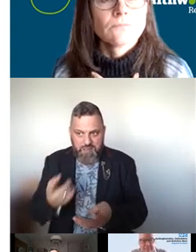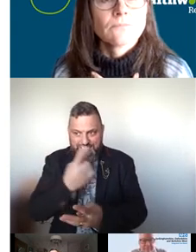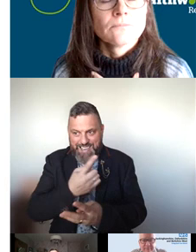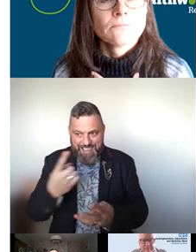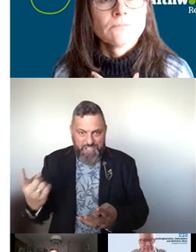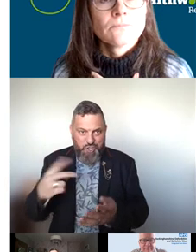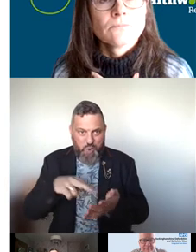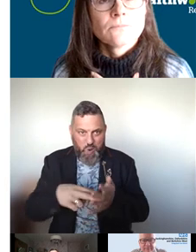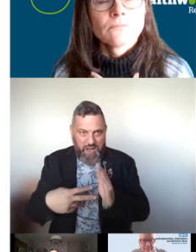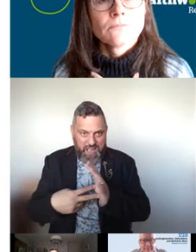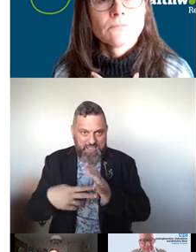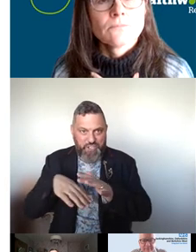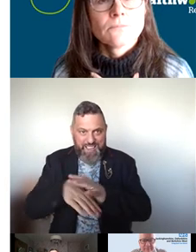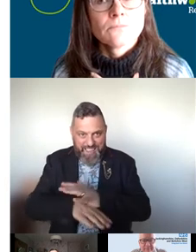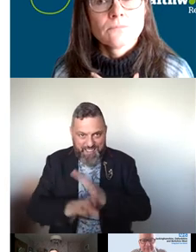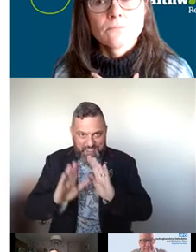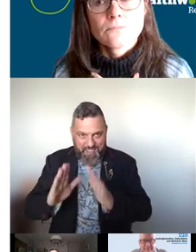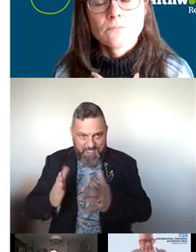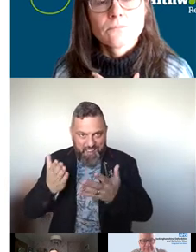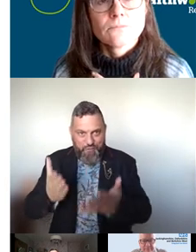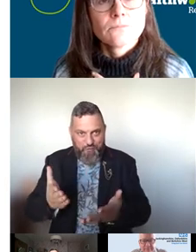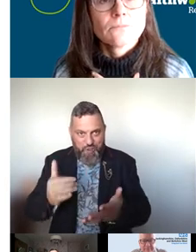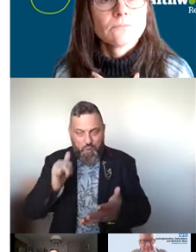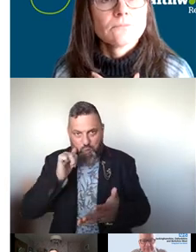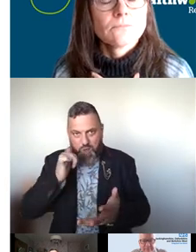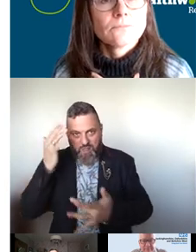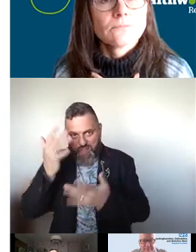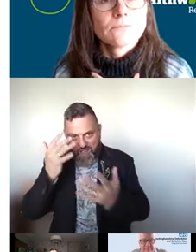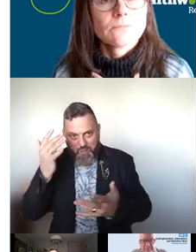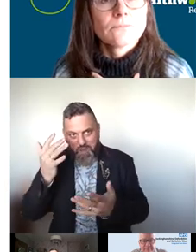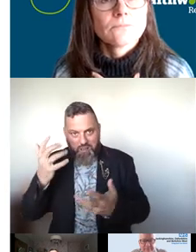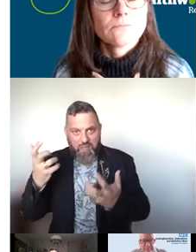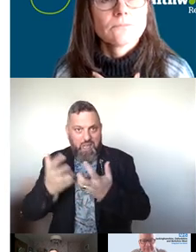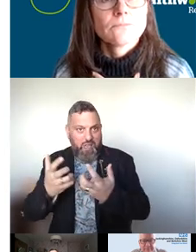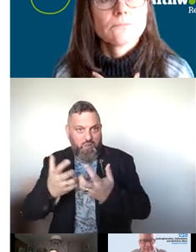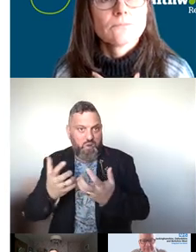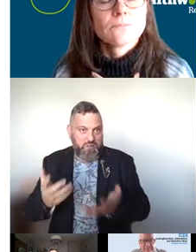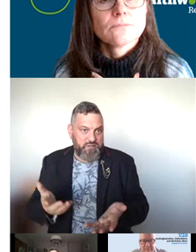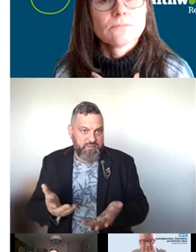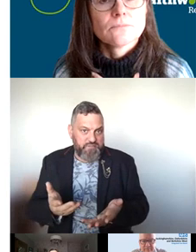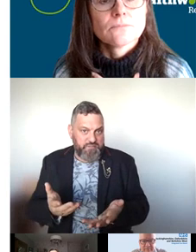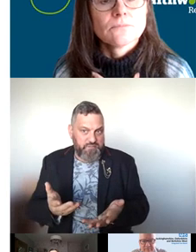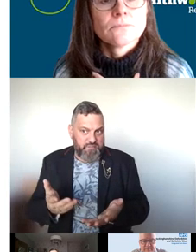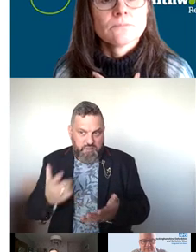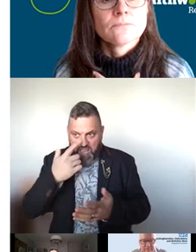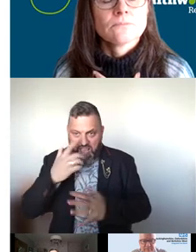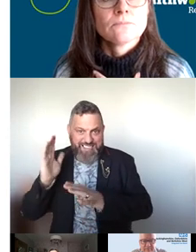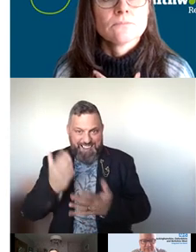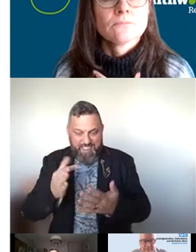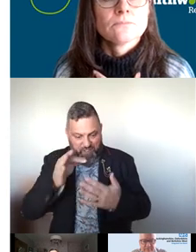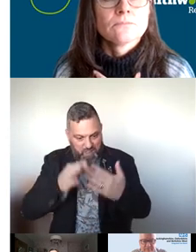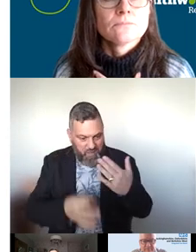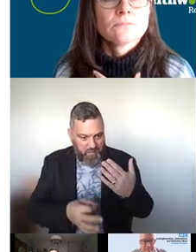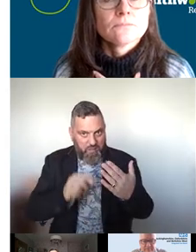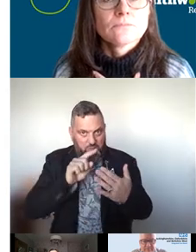organisations involved in the delivery of the strategy will need to be reflecting these. And part of that will be understanding